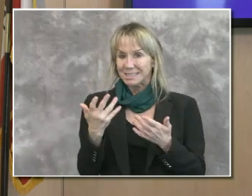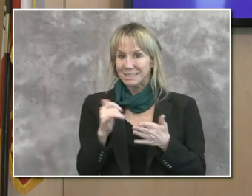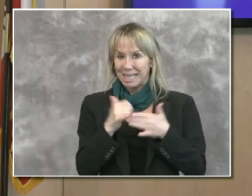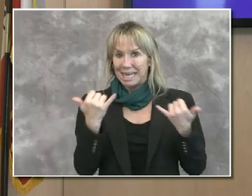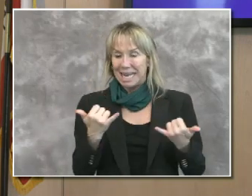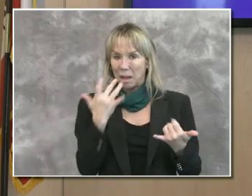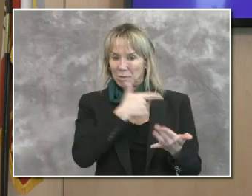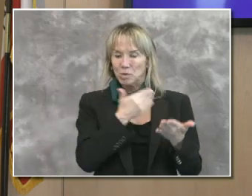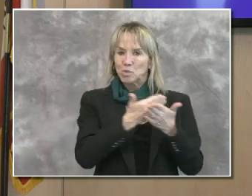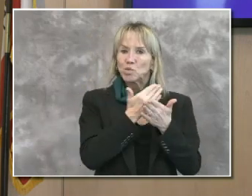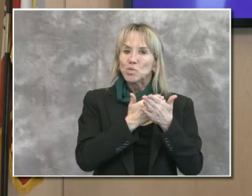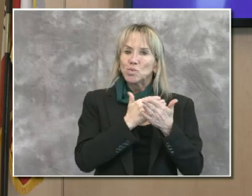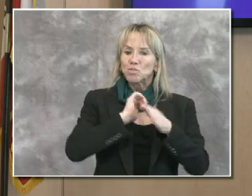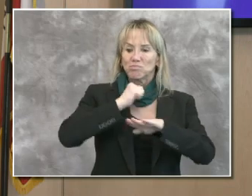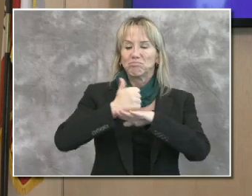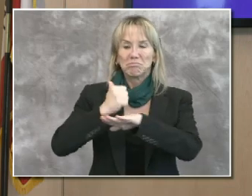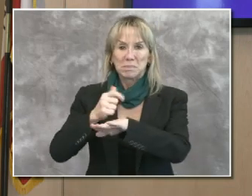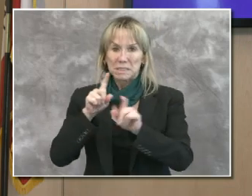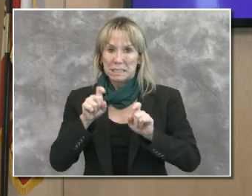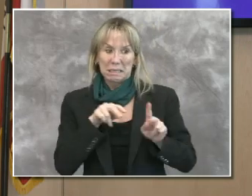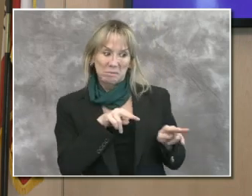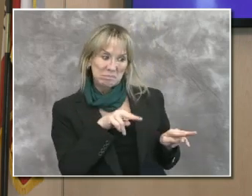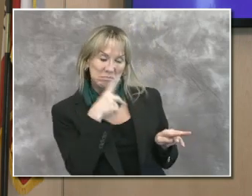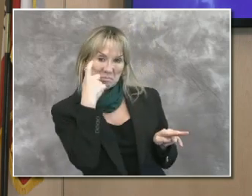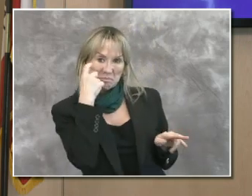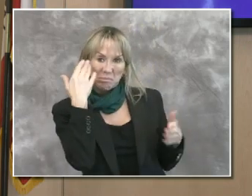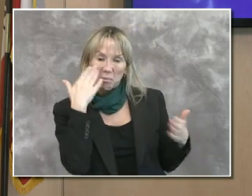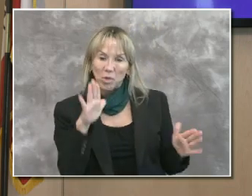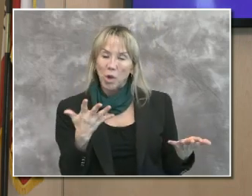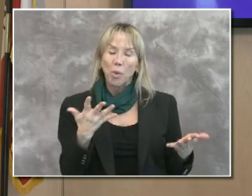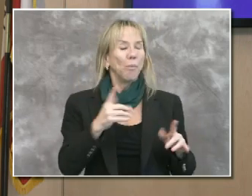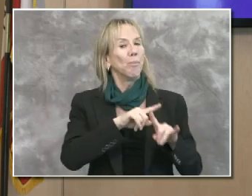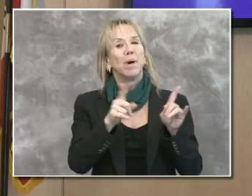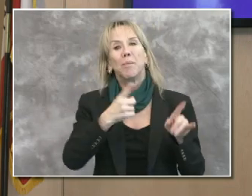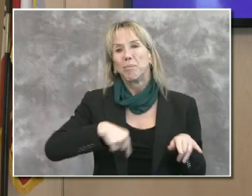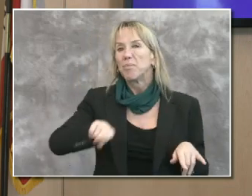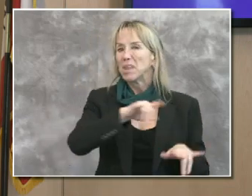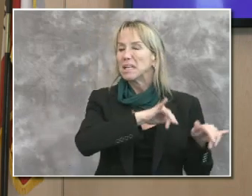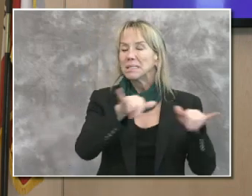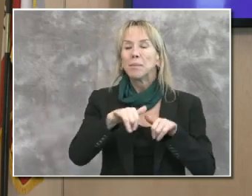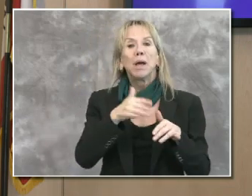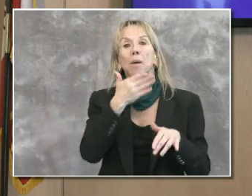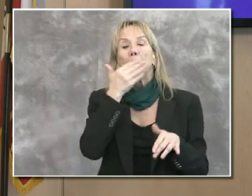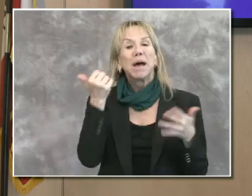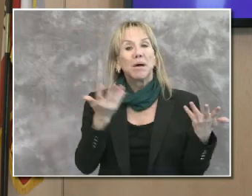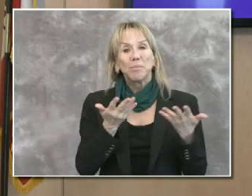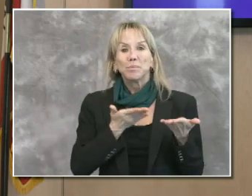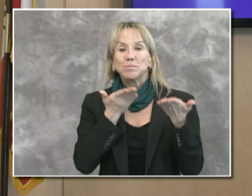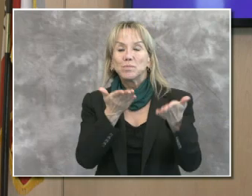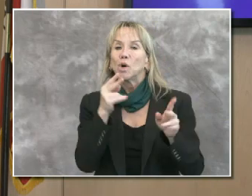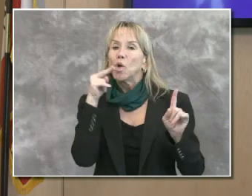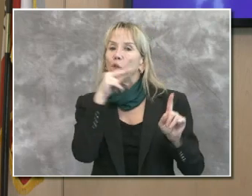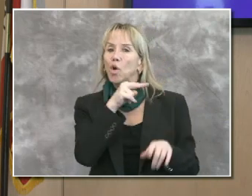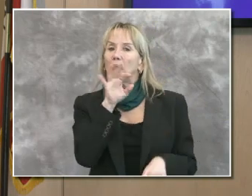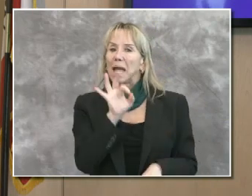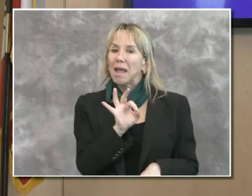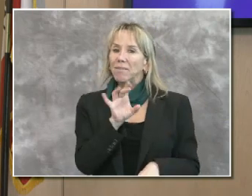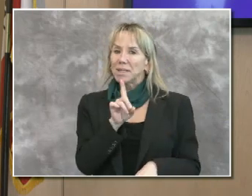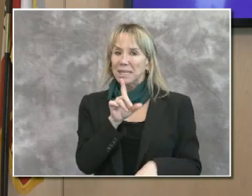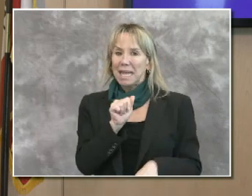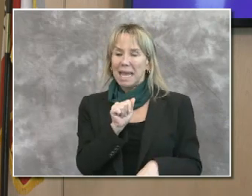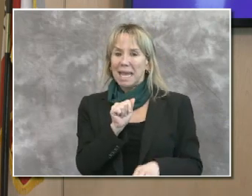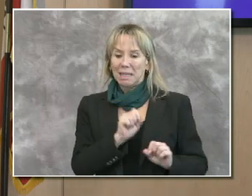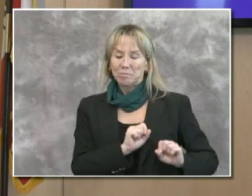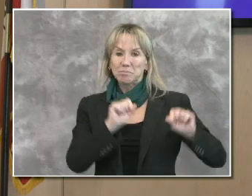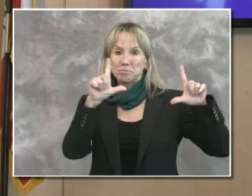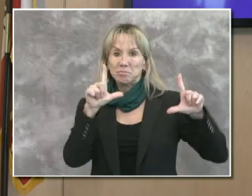time. I think the best thing and the first thing to do is to look on the FDA's website to see what has in fact been an approved test.